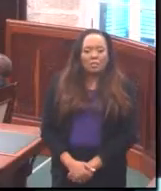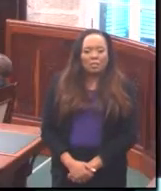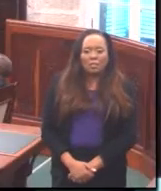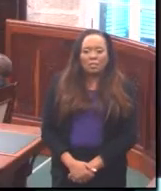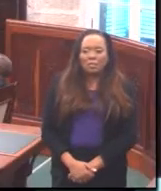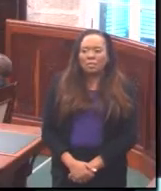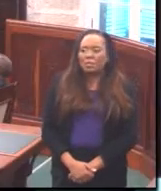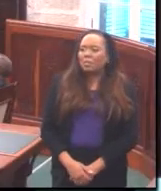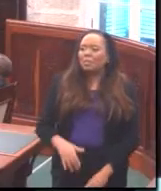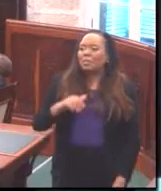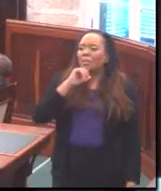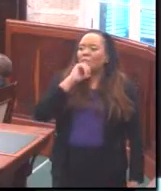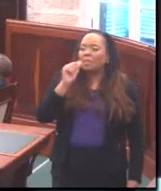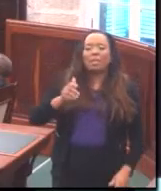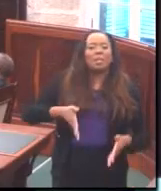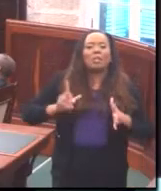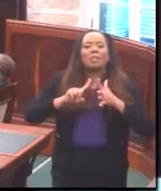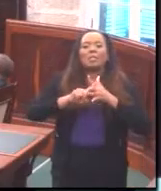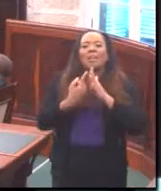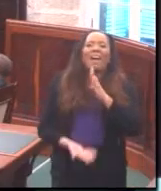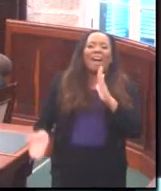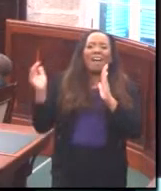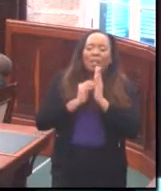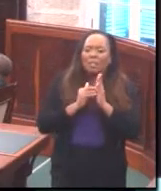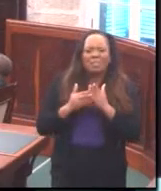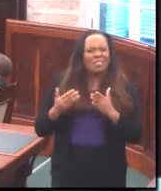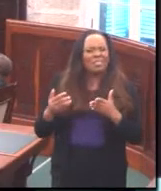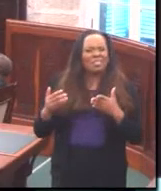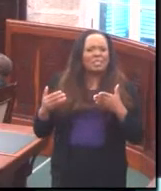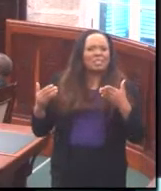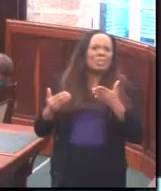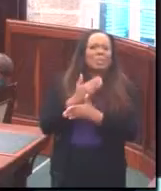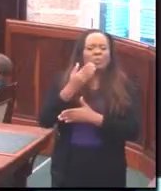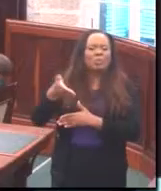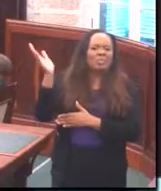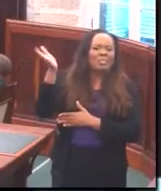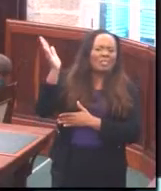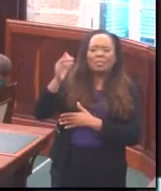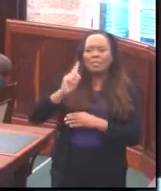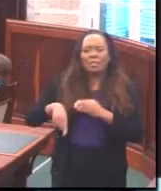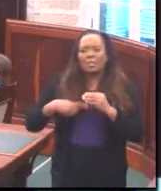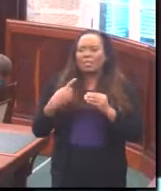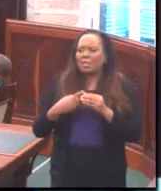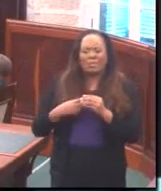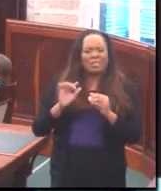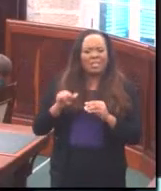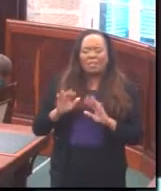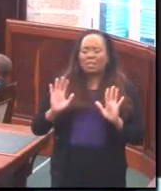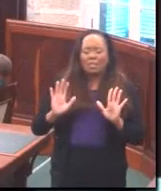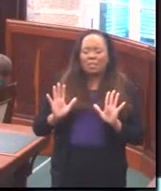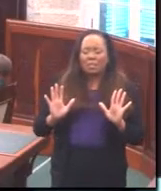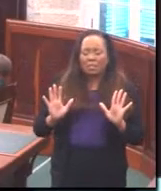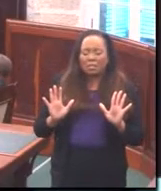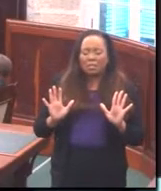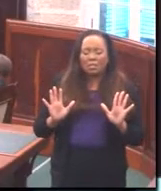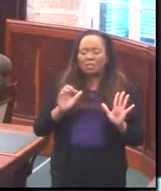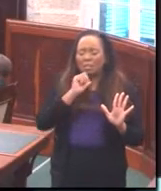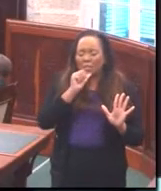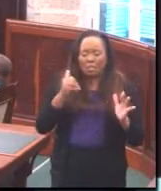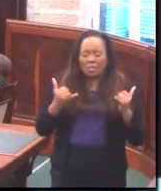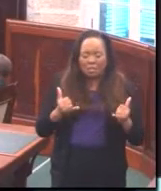So you're not allowed to start over a fresh debate on the relevance on it. That is not before this